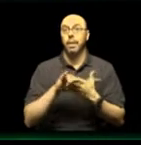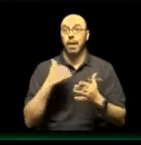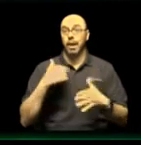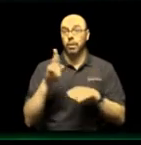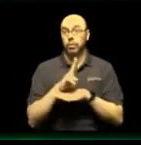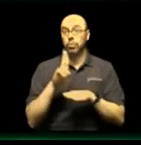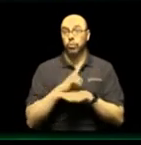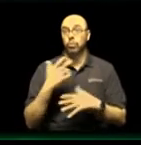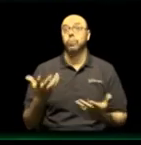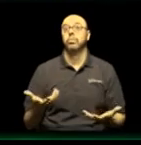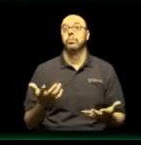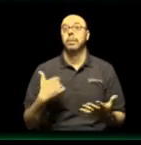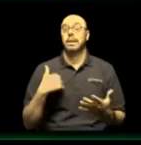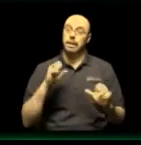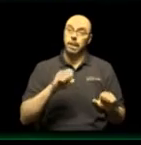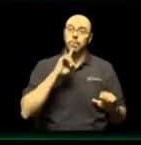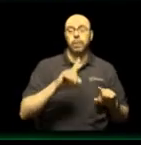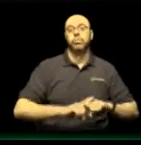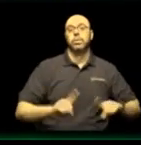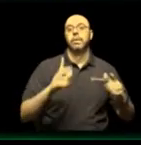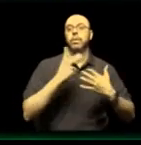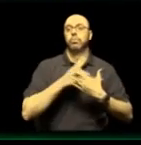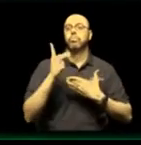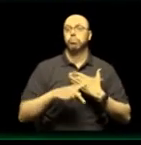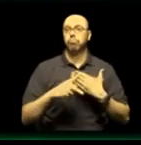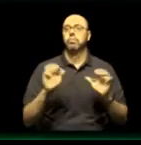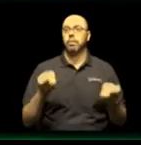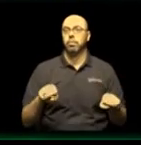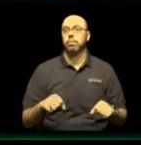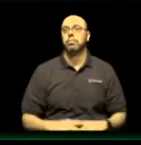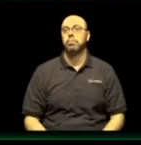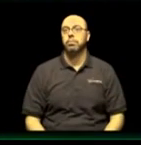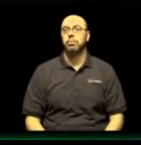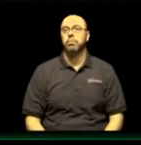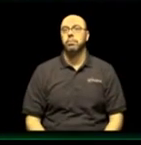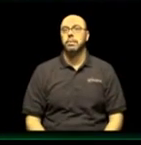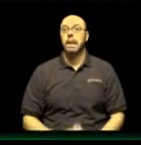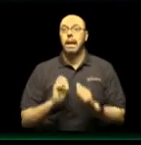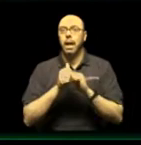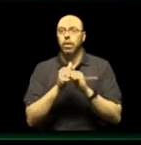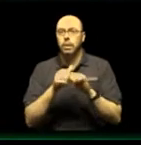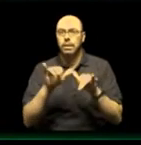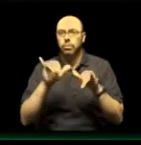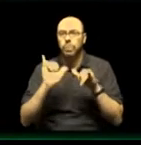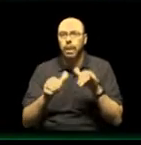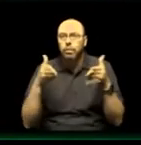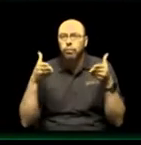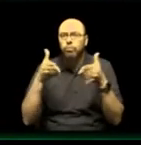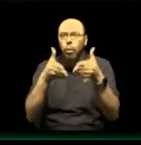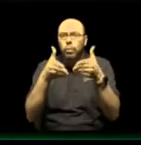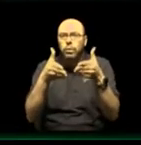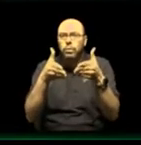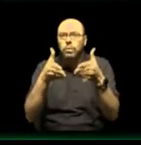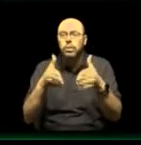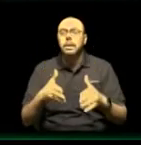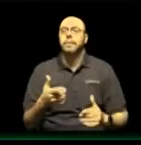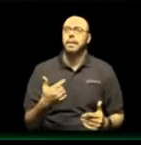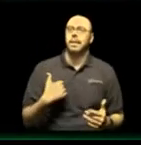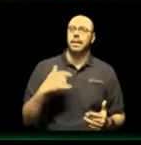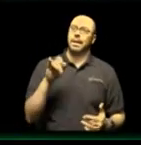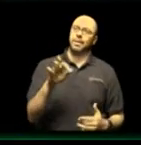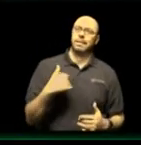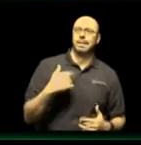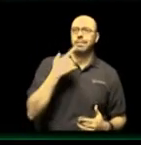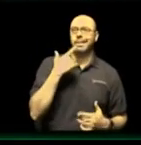Sometimes it can't be different program. And how to say focus. So for example, I